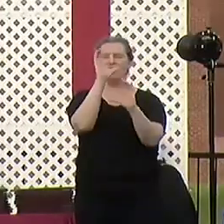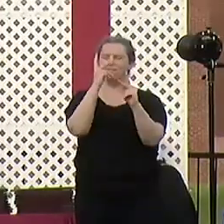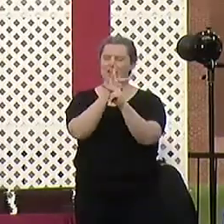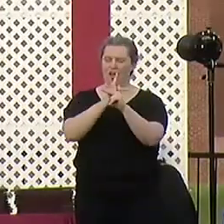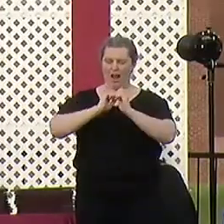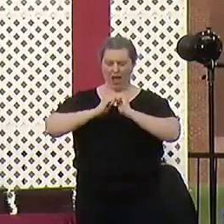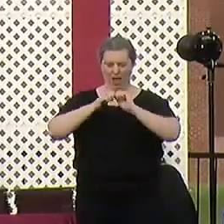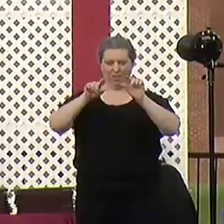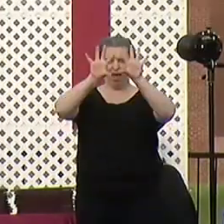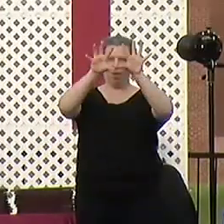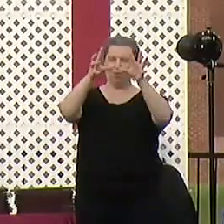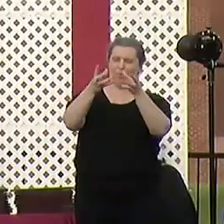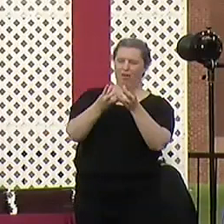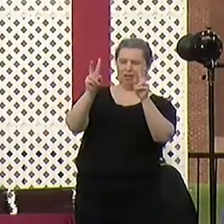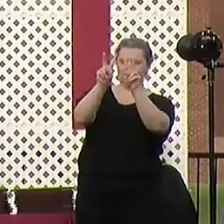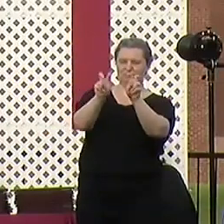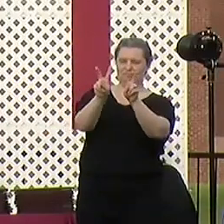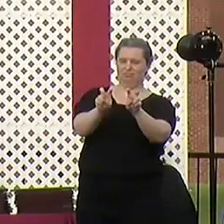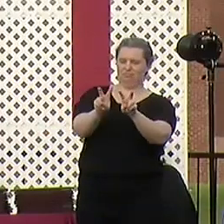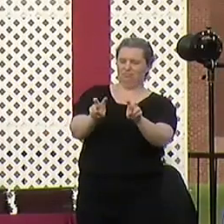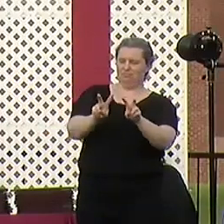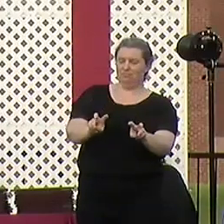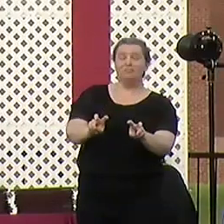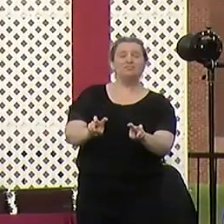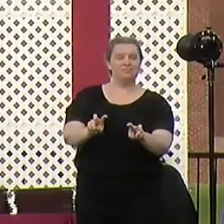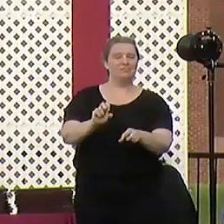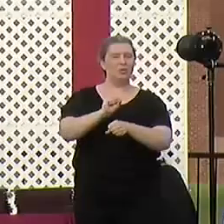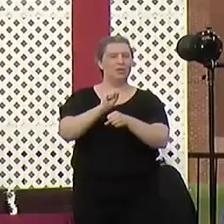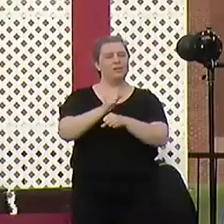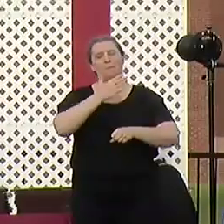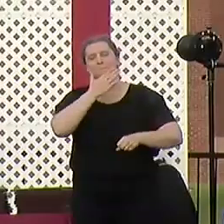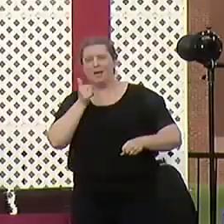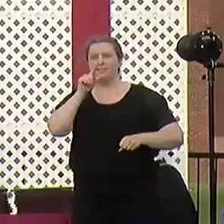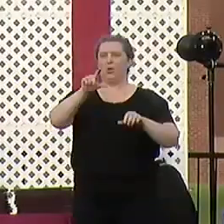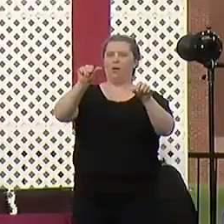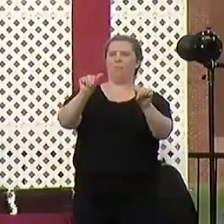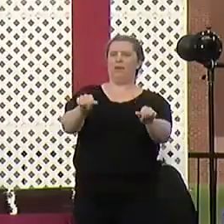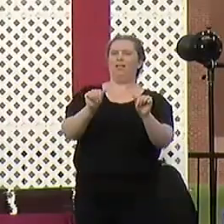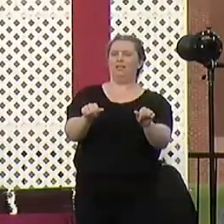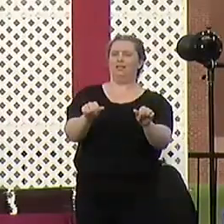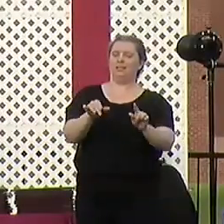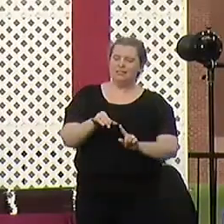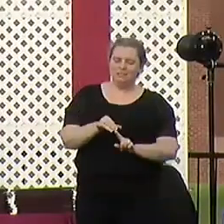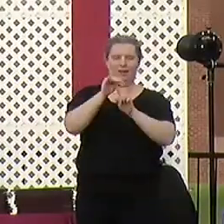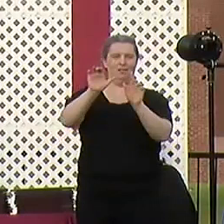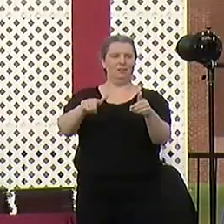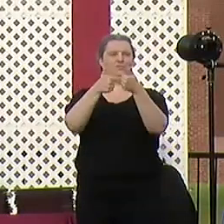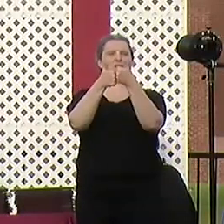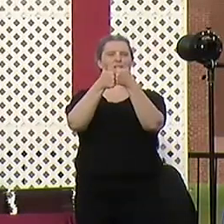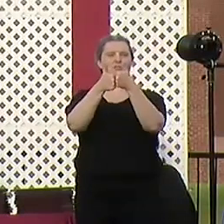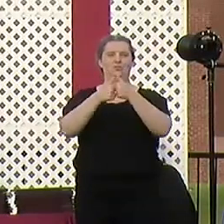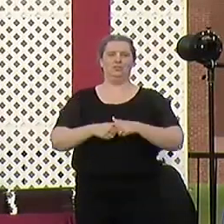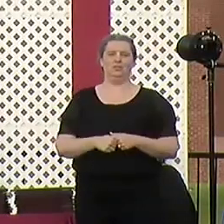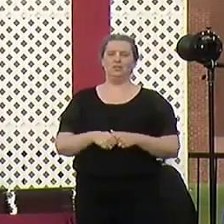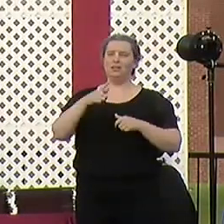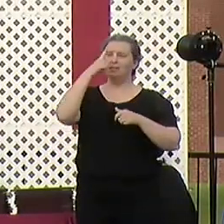world, others, and yourselves, working to the best of your ability, especially when challenged, keeping